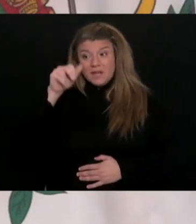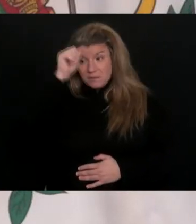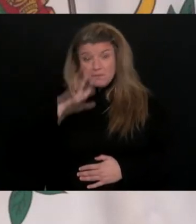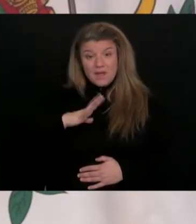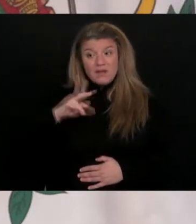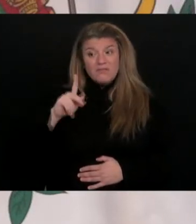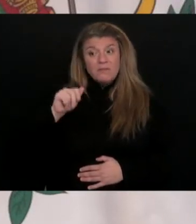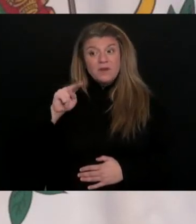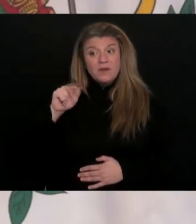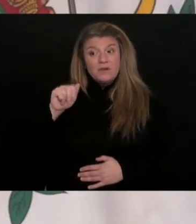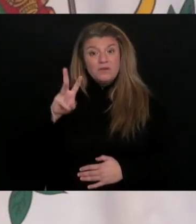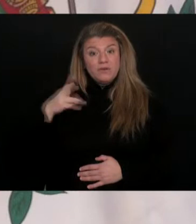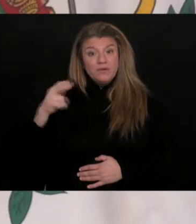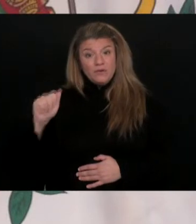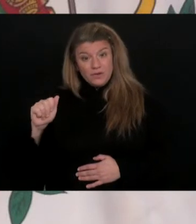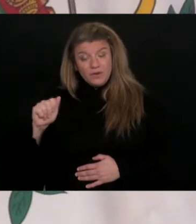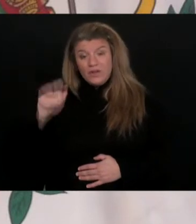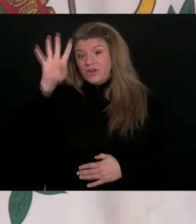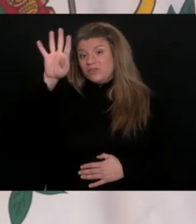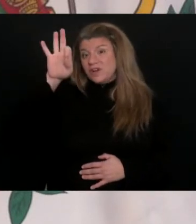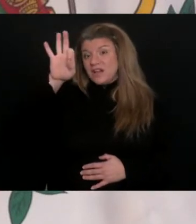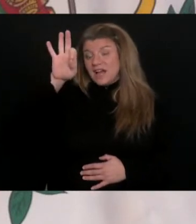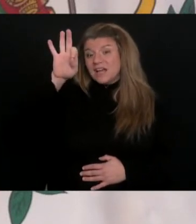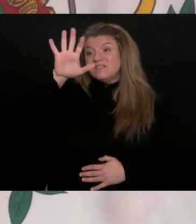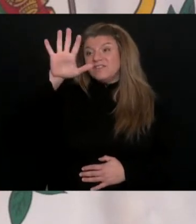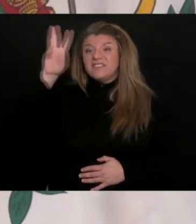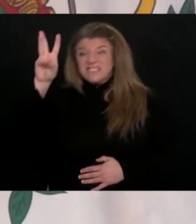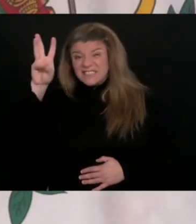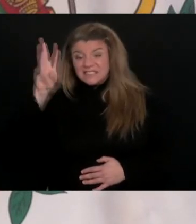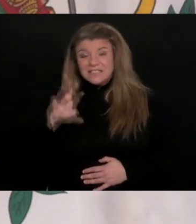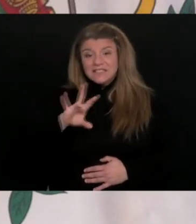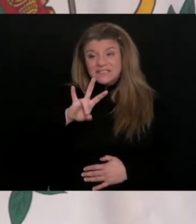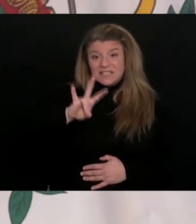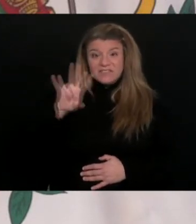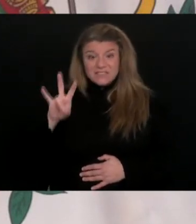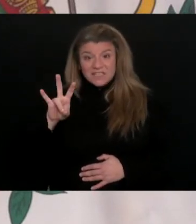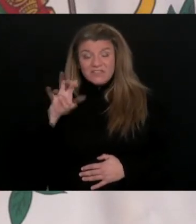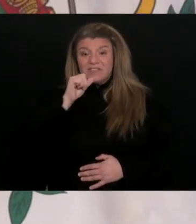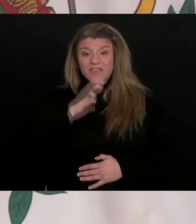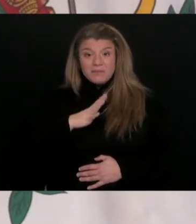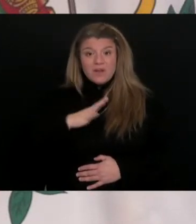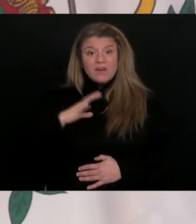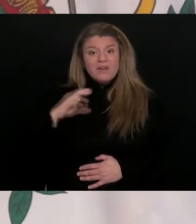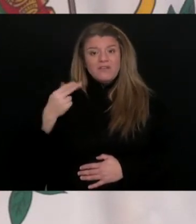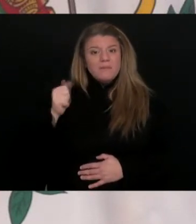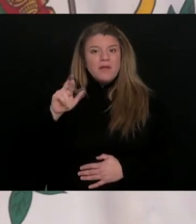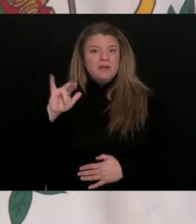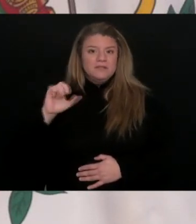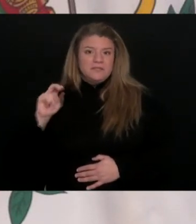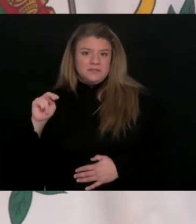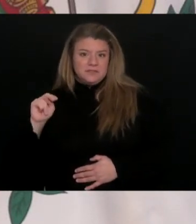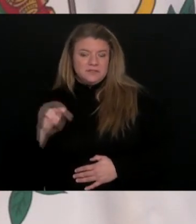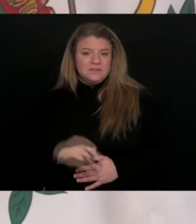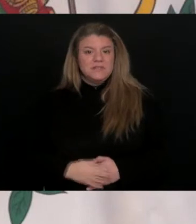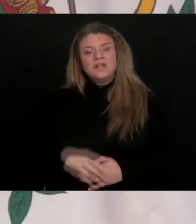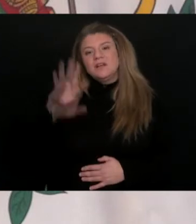from Kanawha County. The 4,956th death, a 77-year-old female from Harrison County.